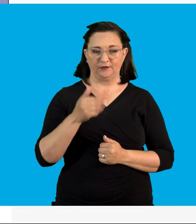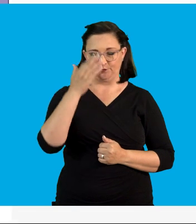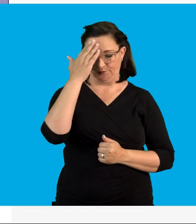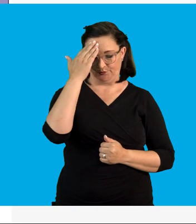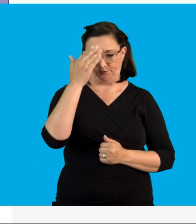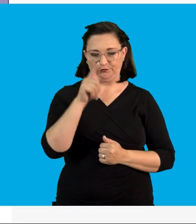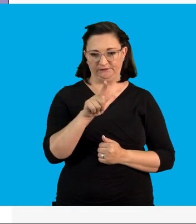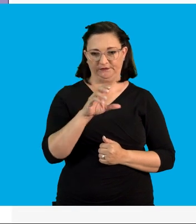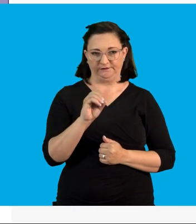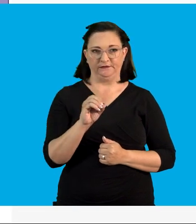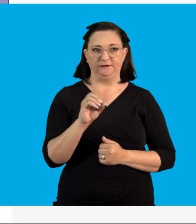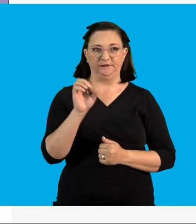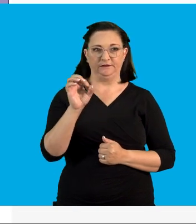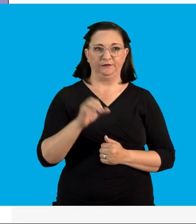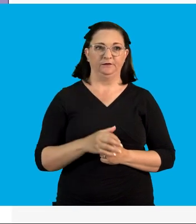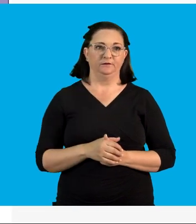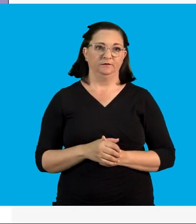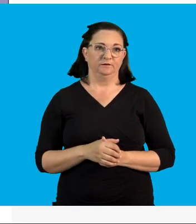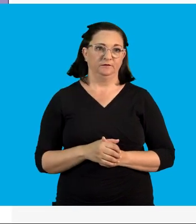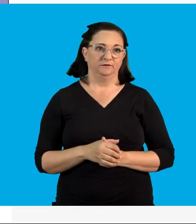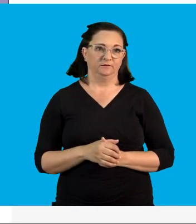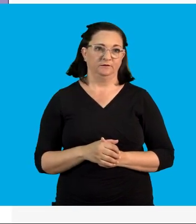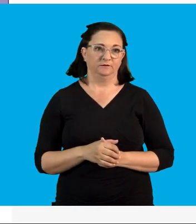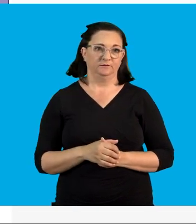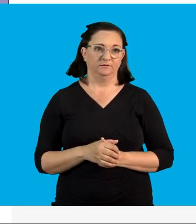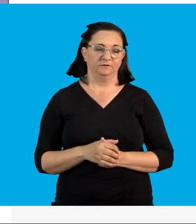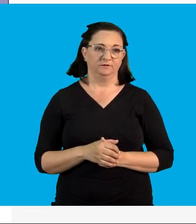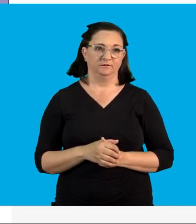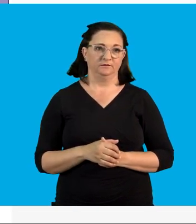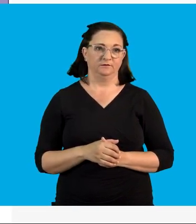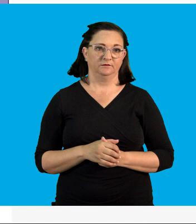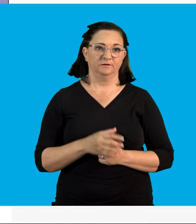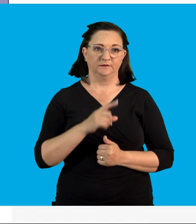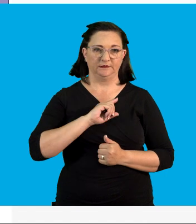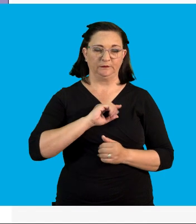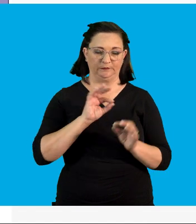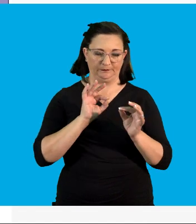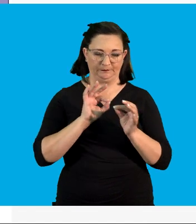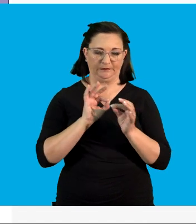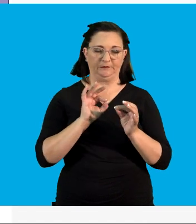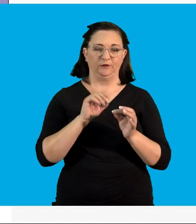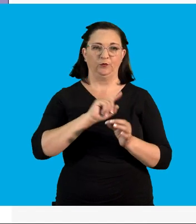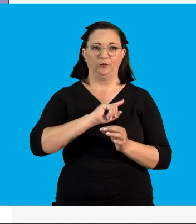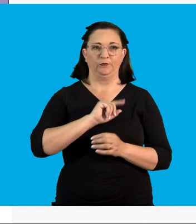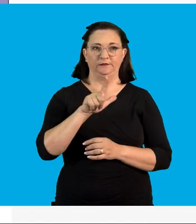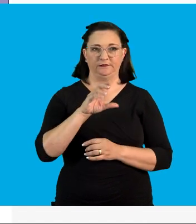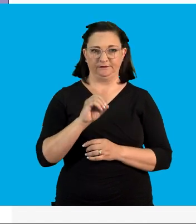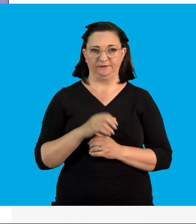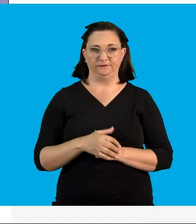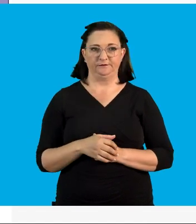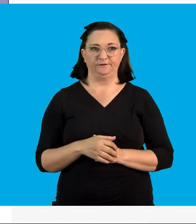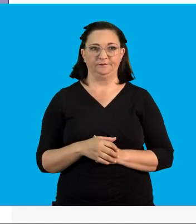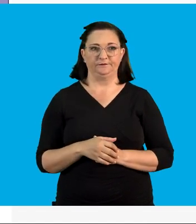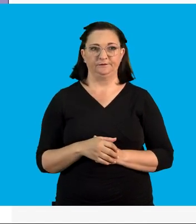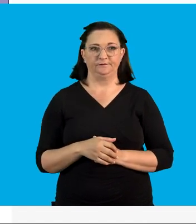70 degrees. It's not exactly, it's 0 there. So it gives us 70 degrees. So this time, because we're measuring the